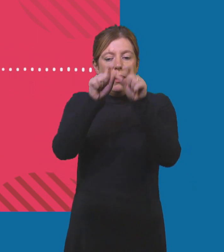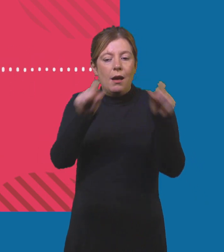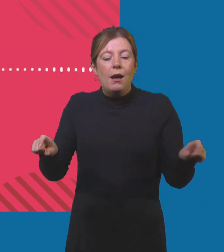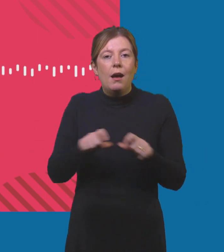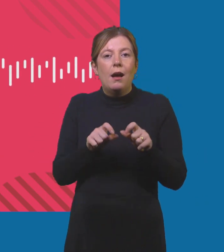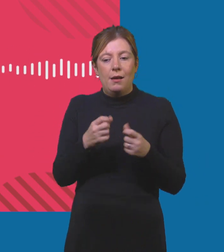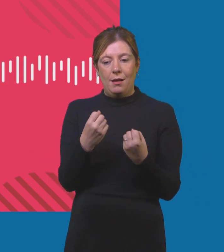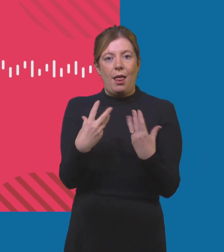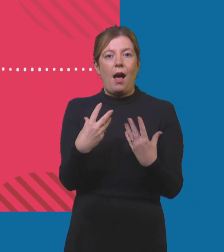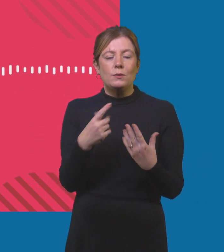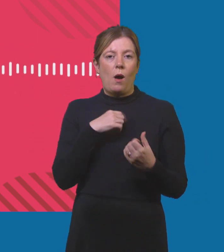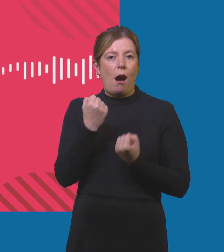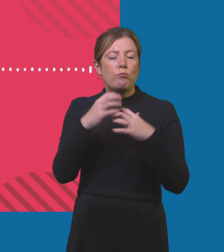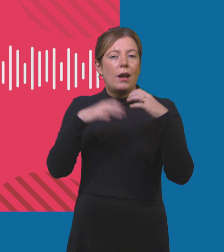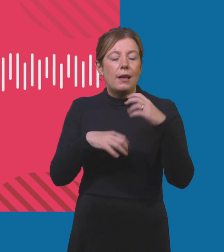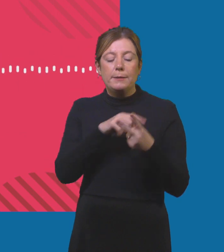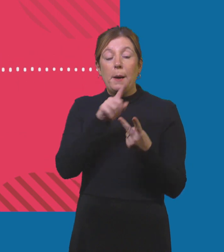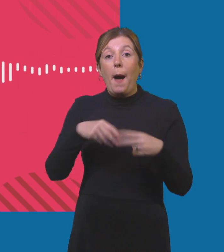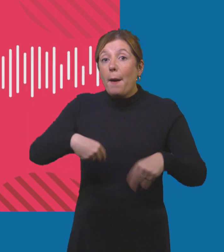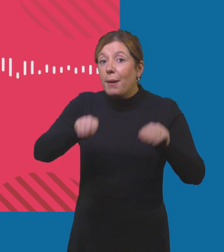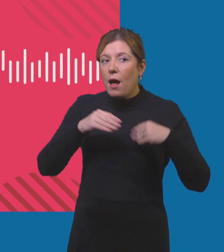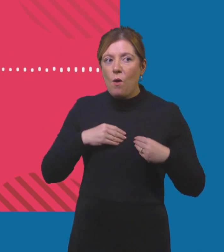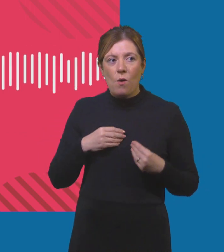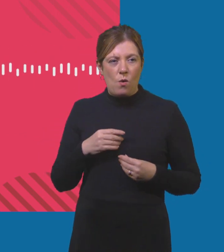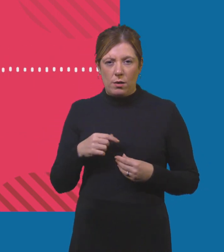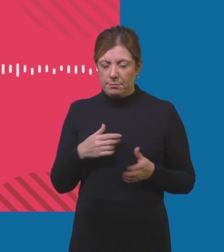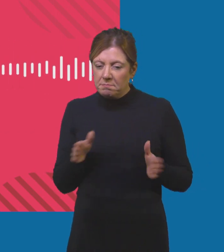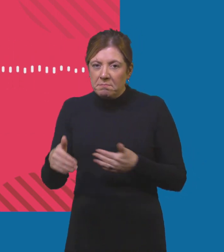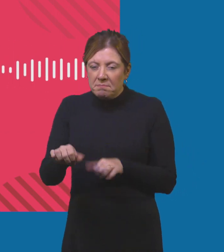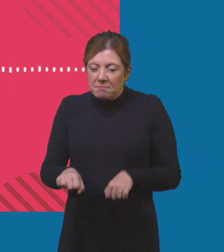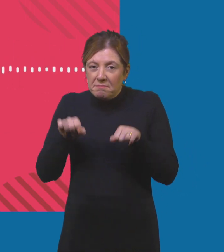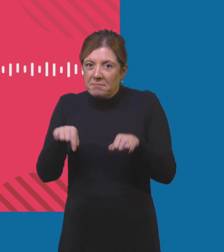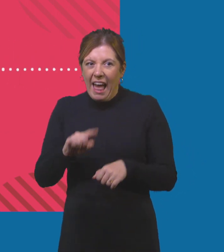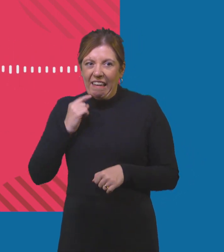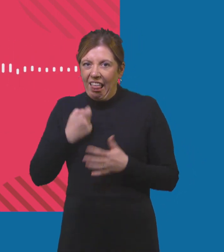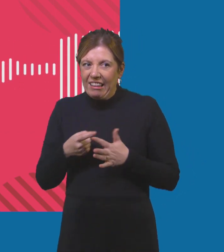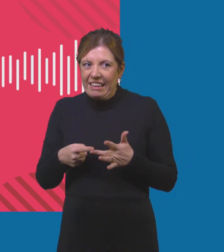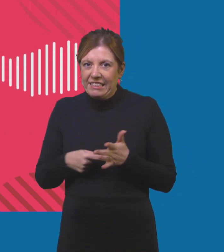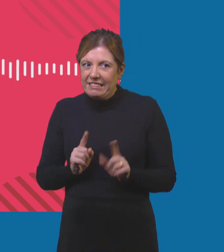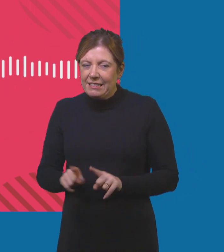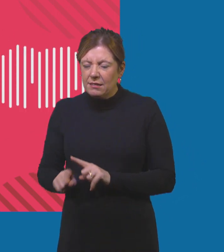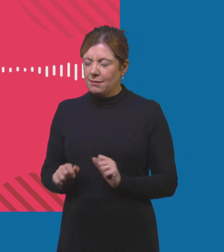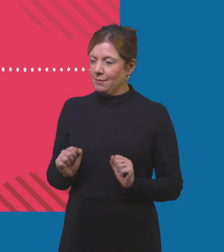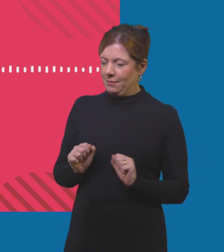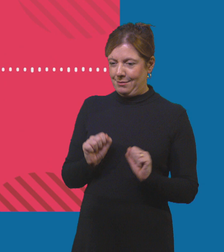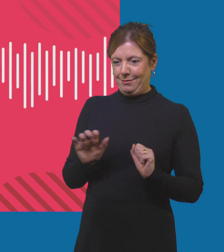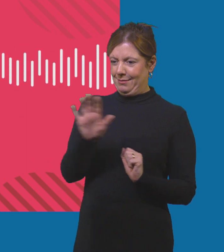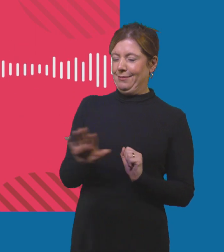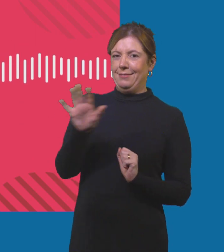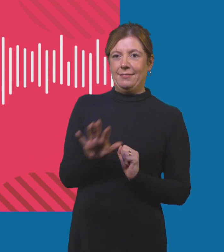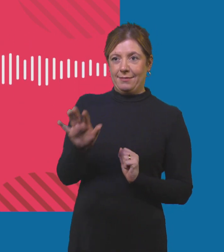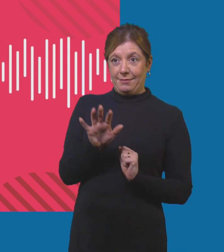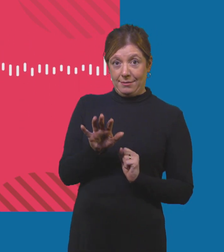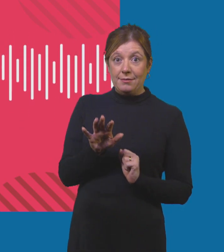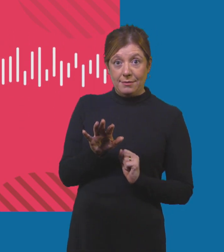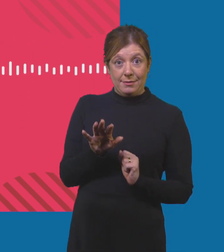case you break down, a blanket. Next to my kill kit. Is that what it is? Next year. Is this what the actual? Is this what you were really